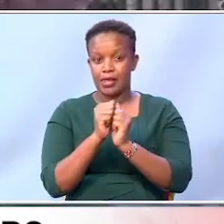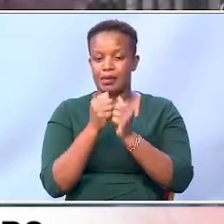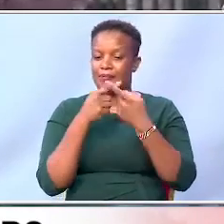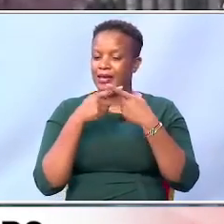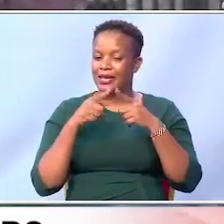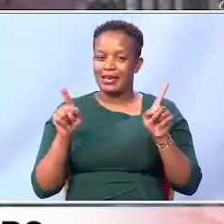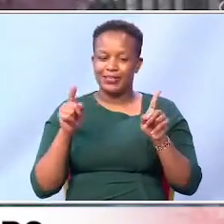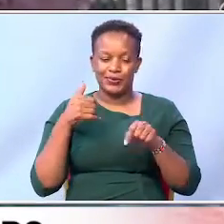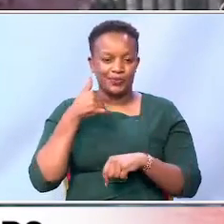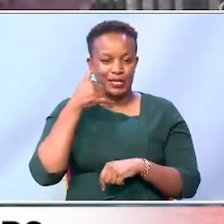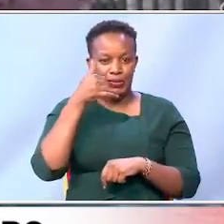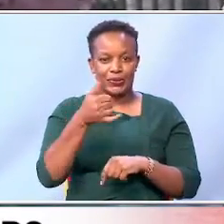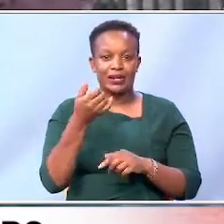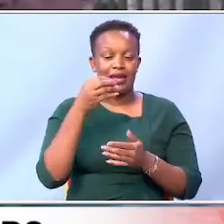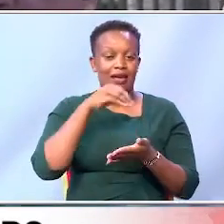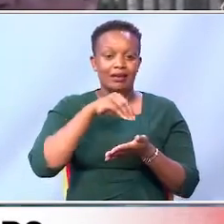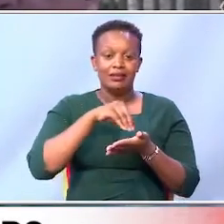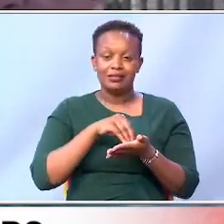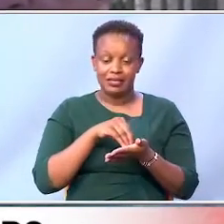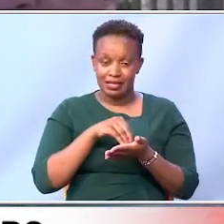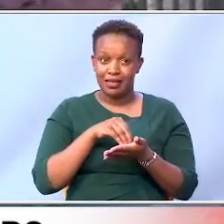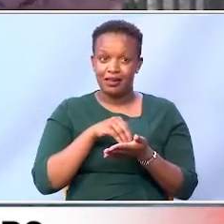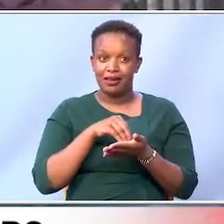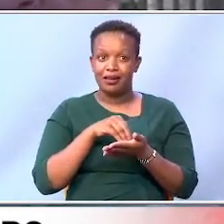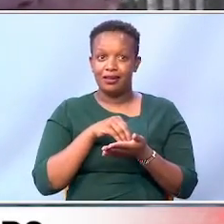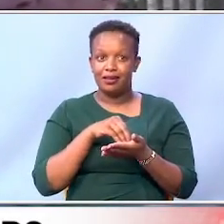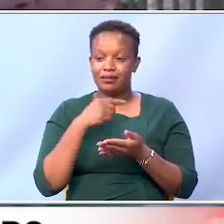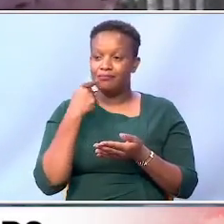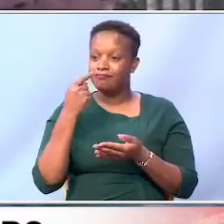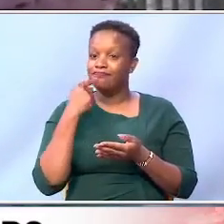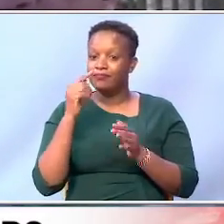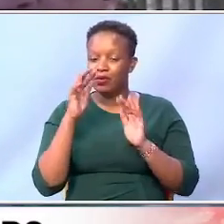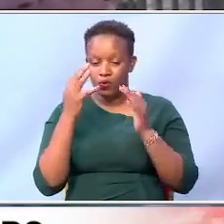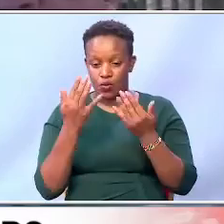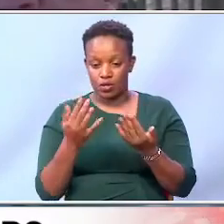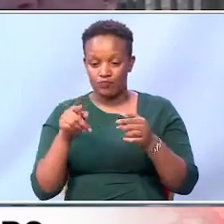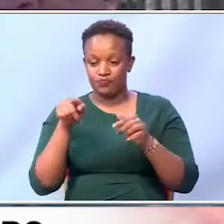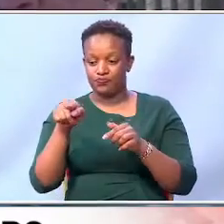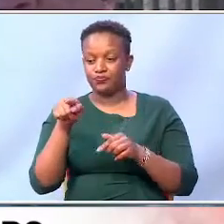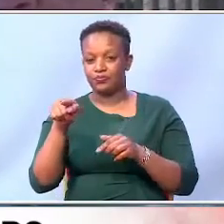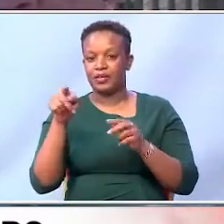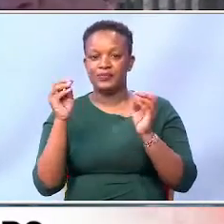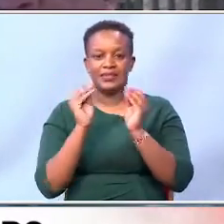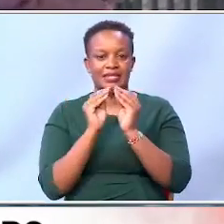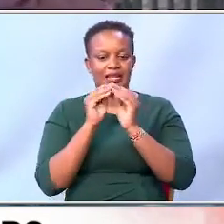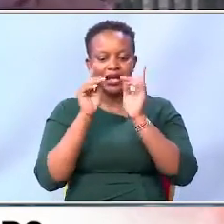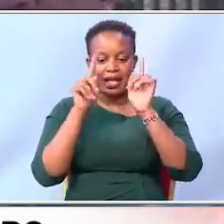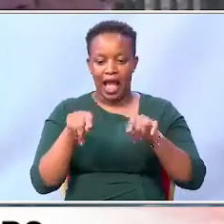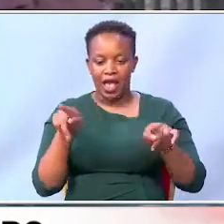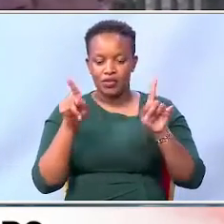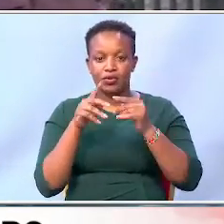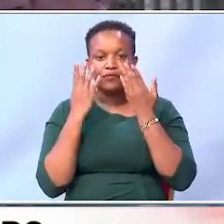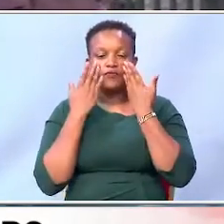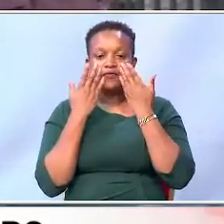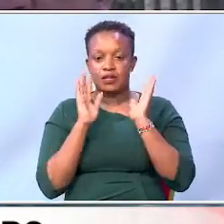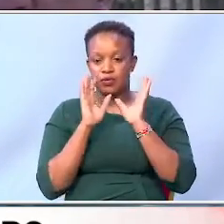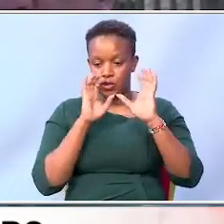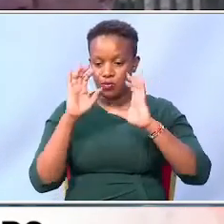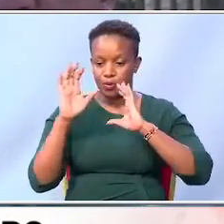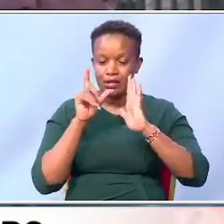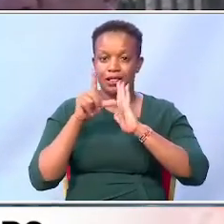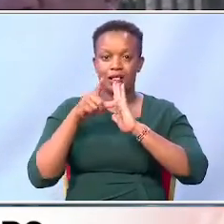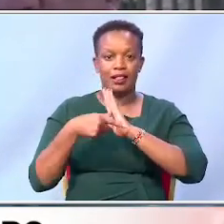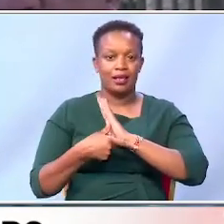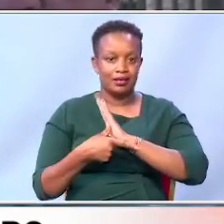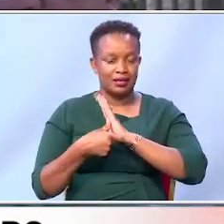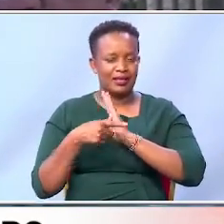received another communication on our way that that has now since been cancelled and that we will get a communication later.